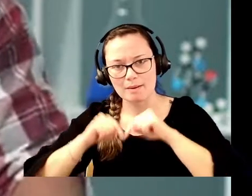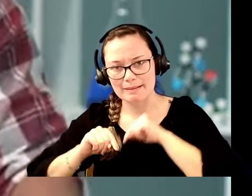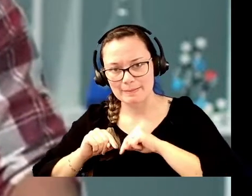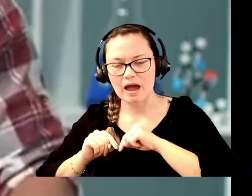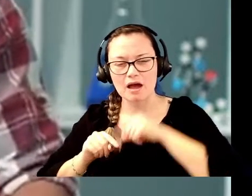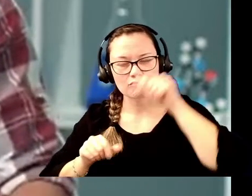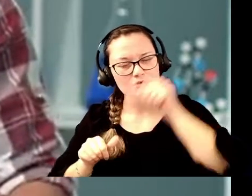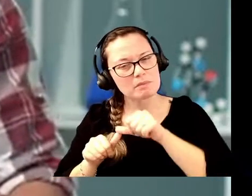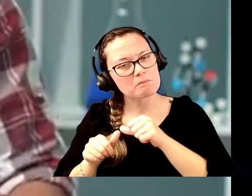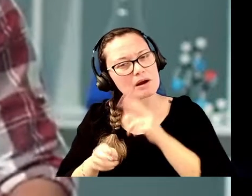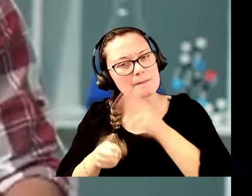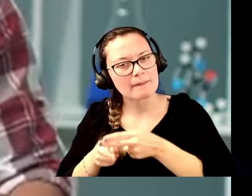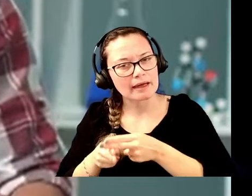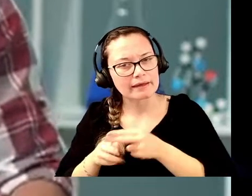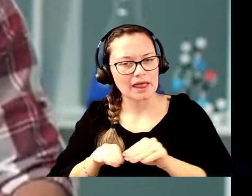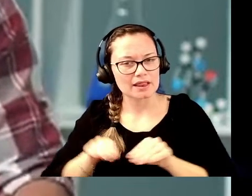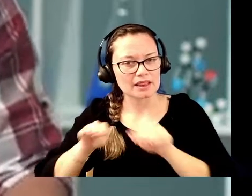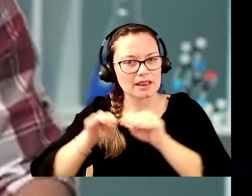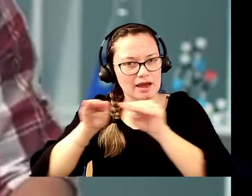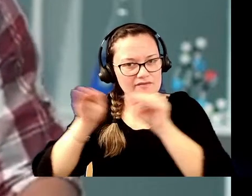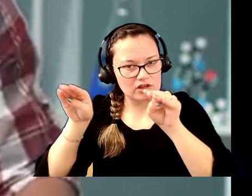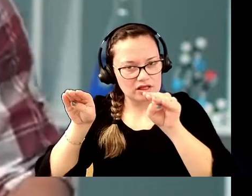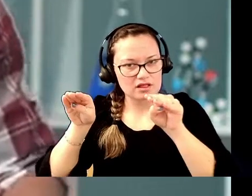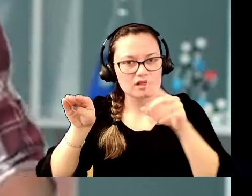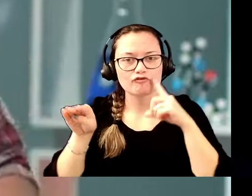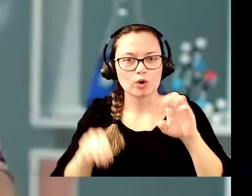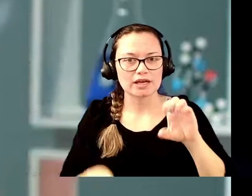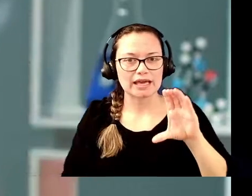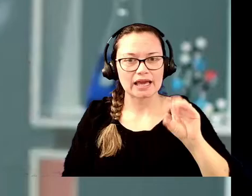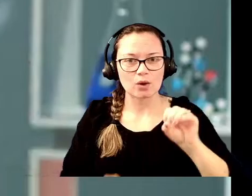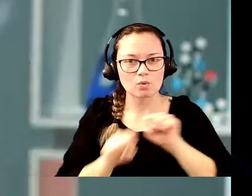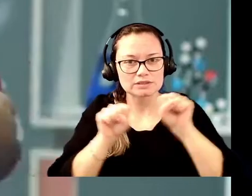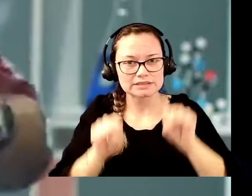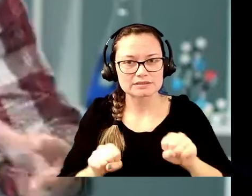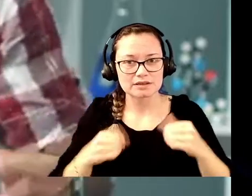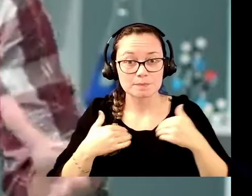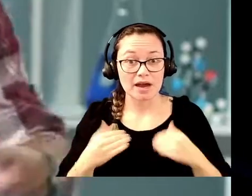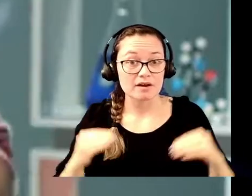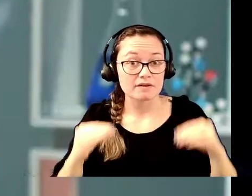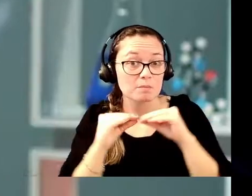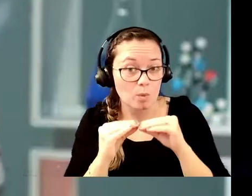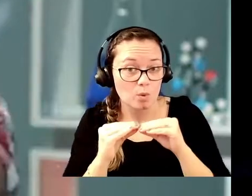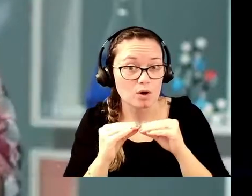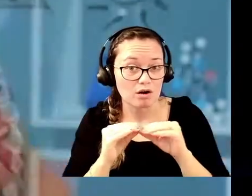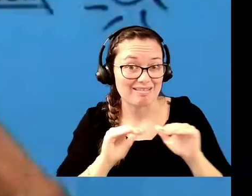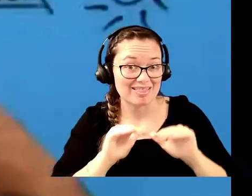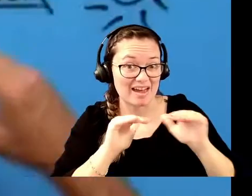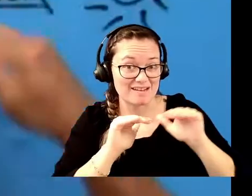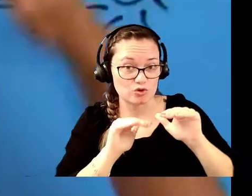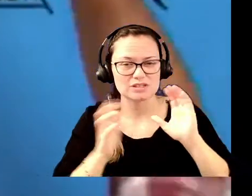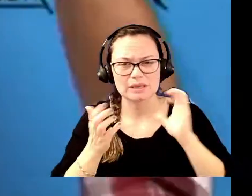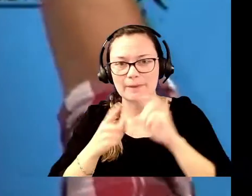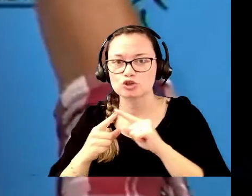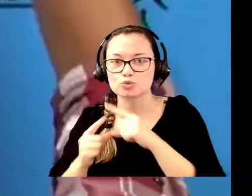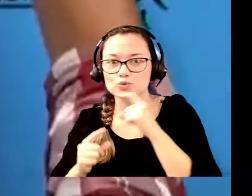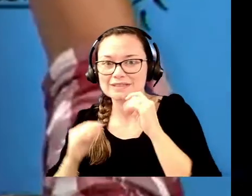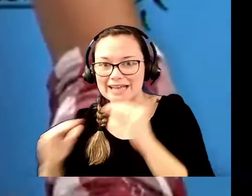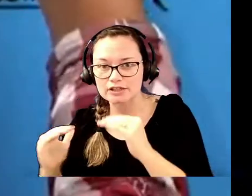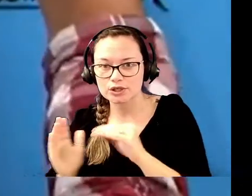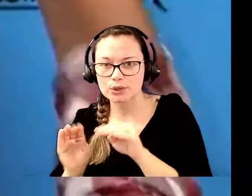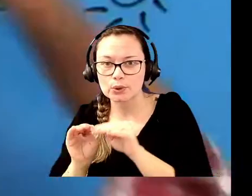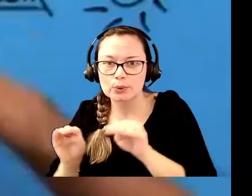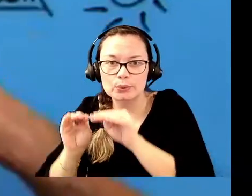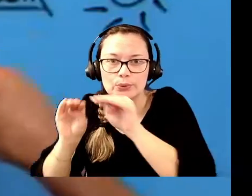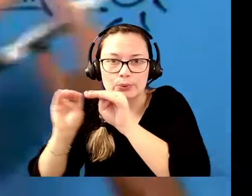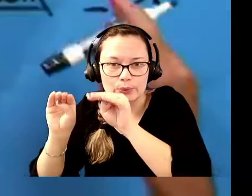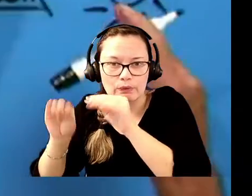about trophic levels in ecosystems where there's a lot more trophic levels there. If we went to one that had